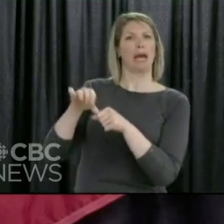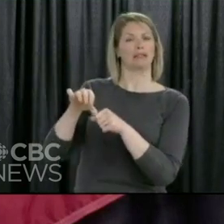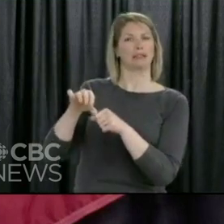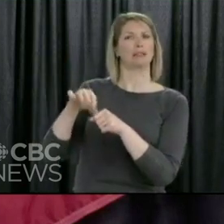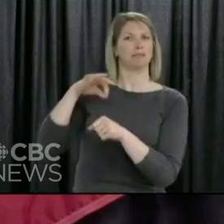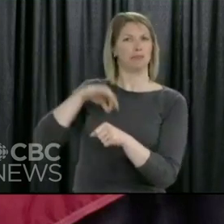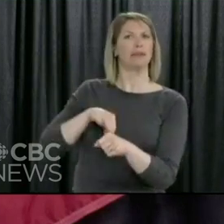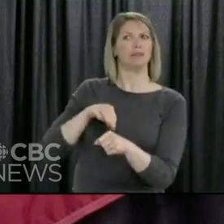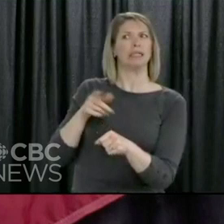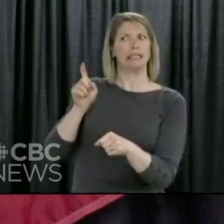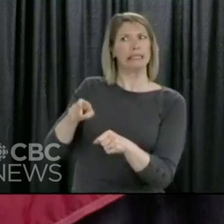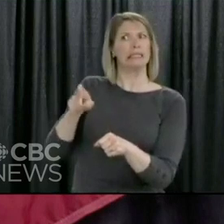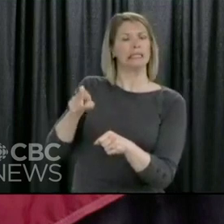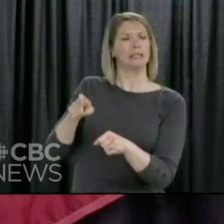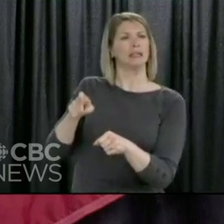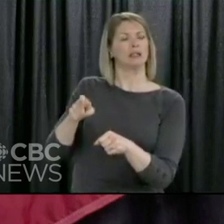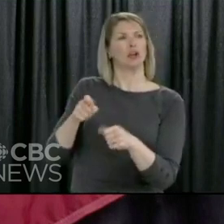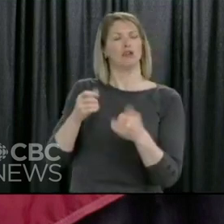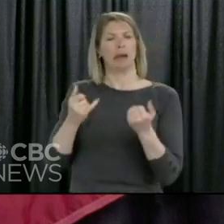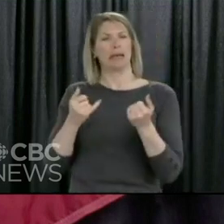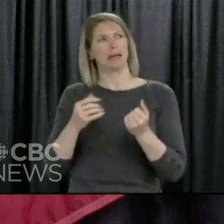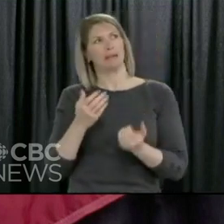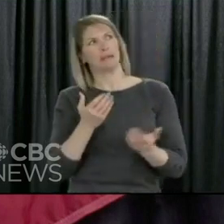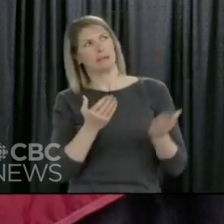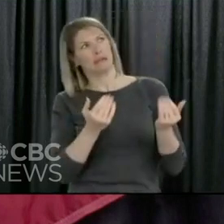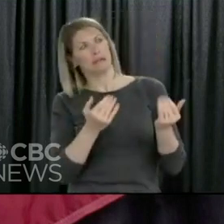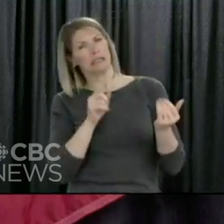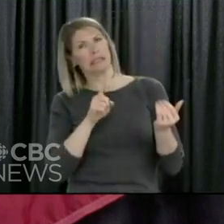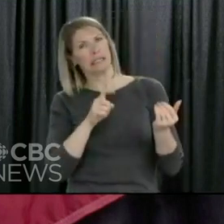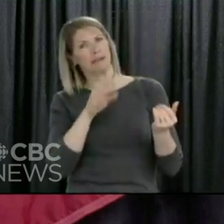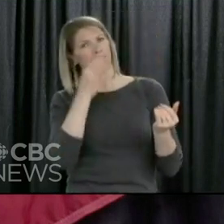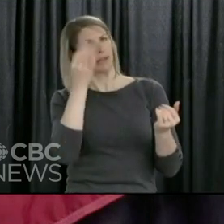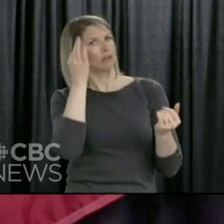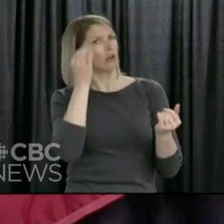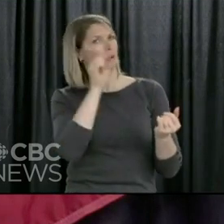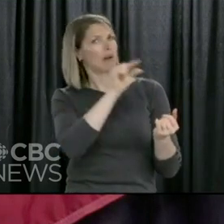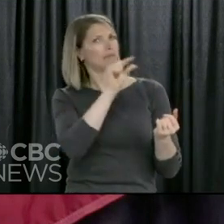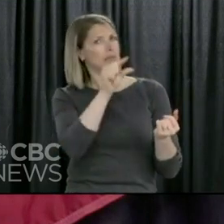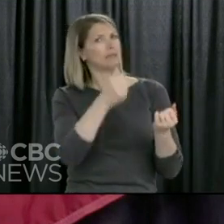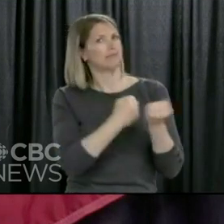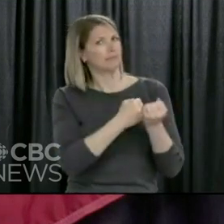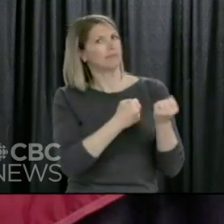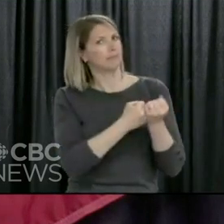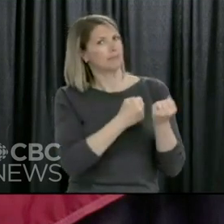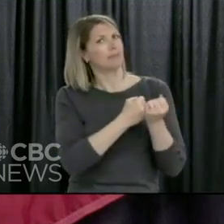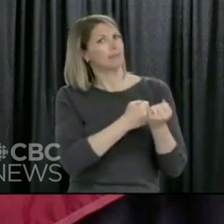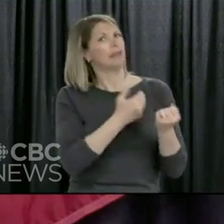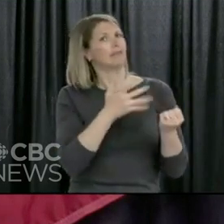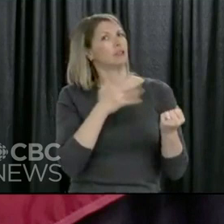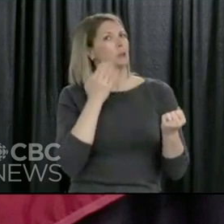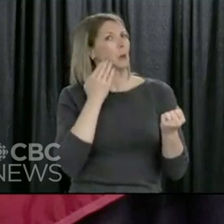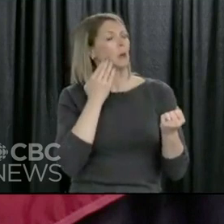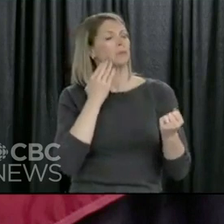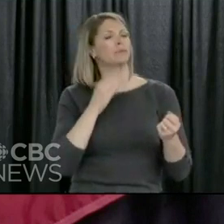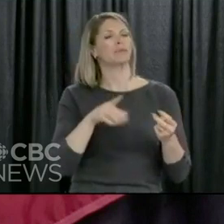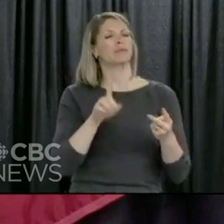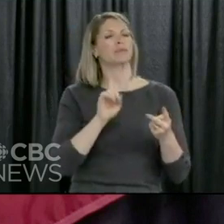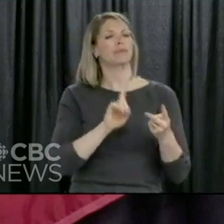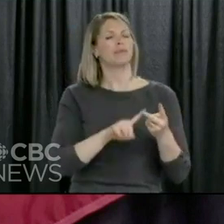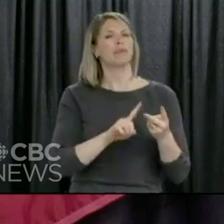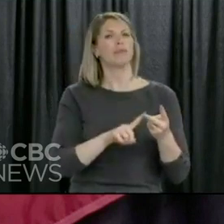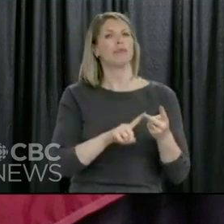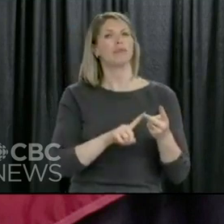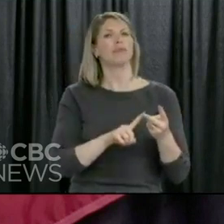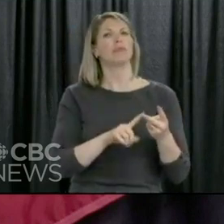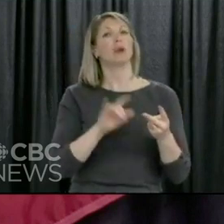federal government to make sure that Newfoundland and Labrador remains competitive from the oil and gas industry. We also knew that expecting